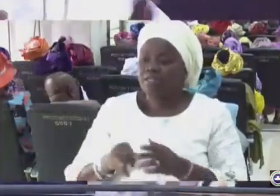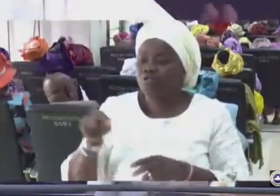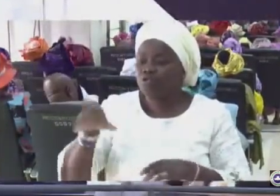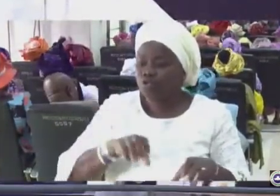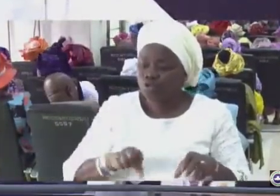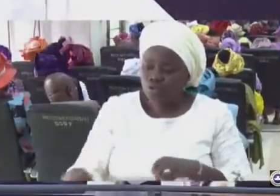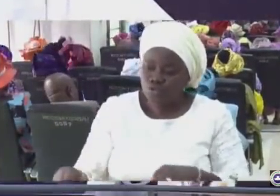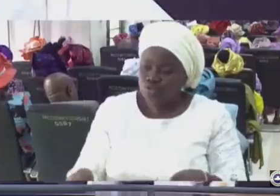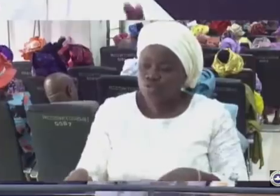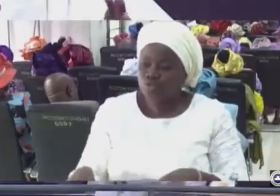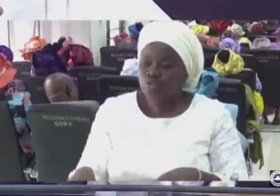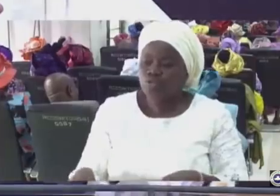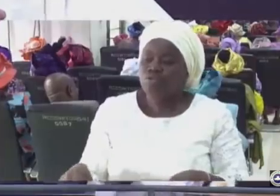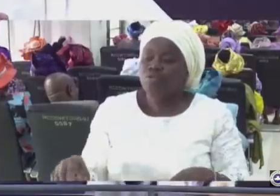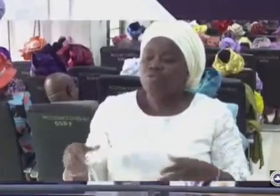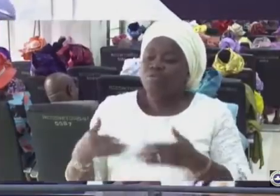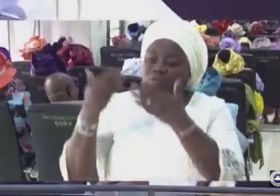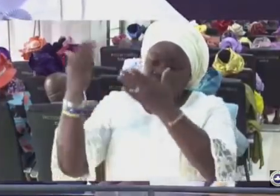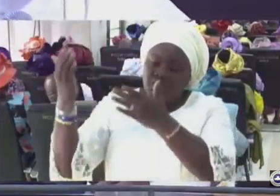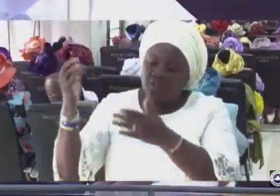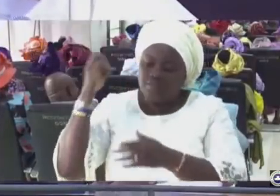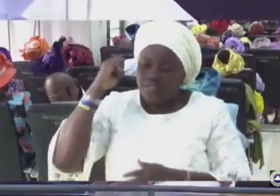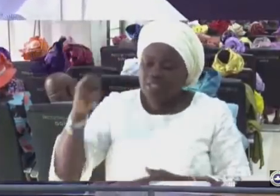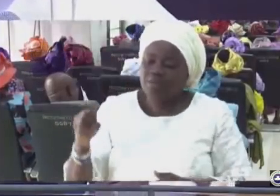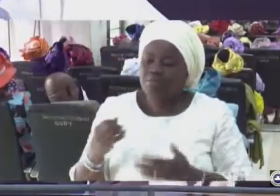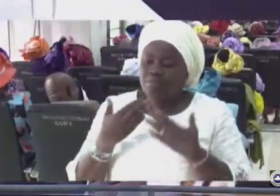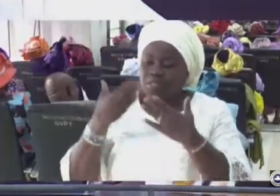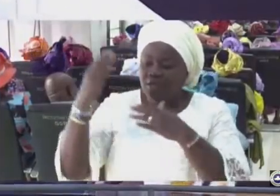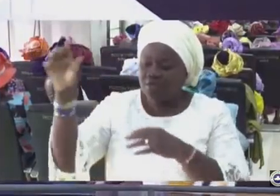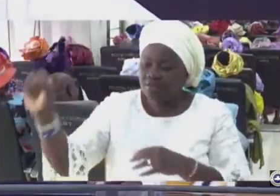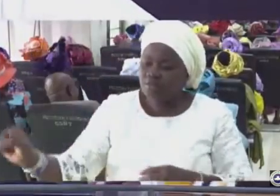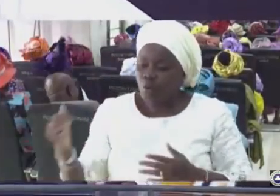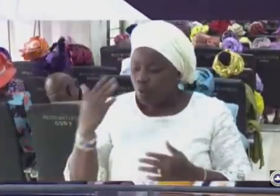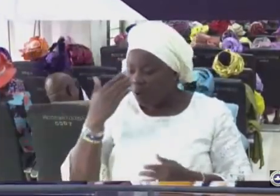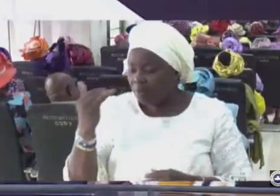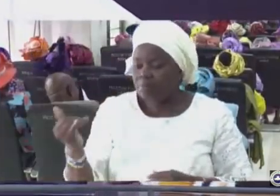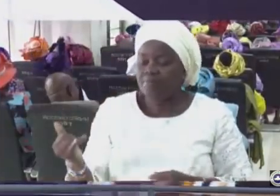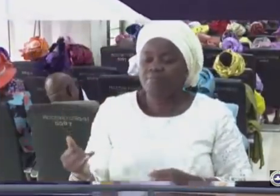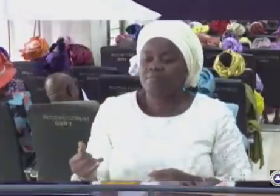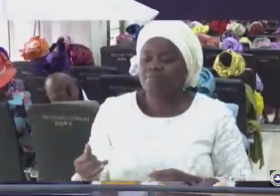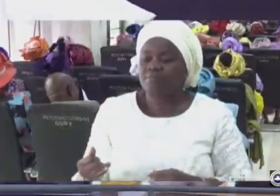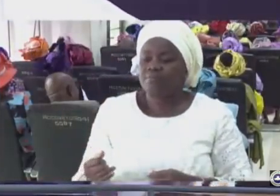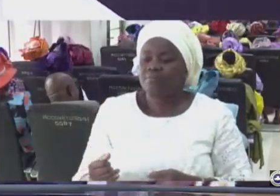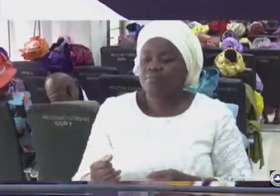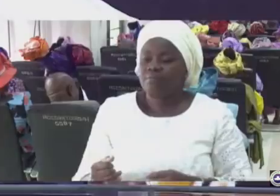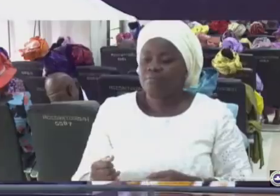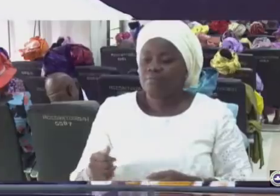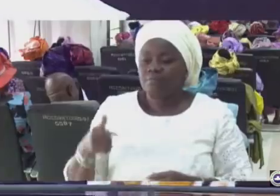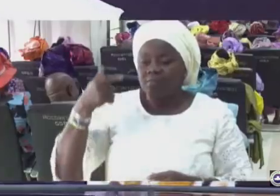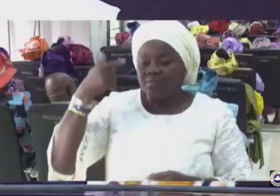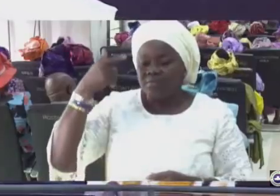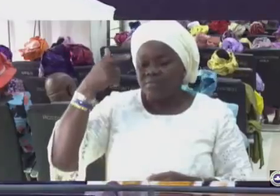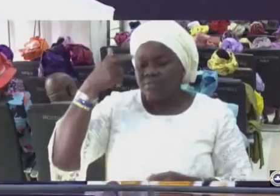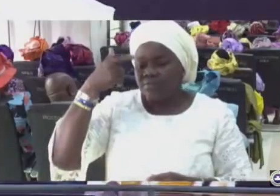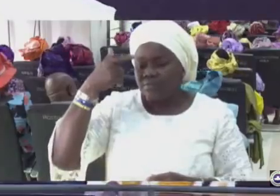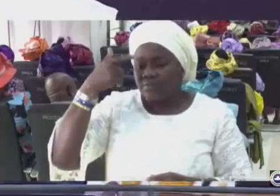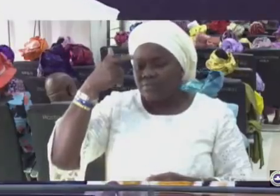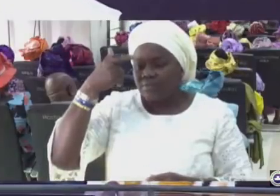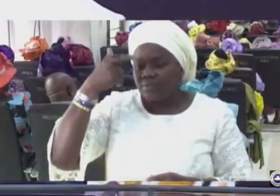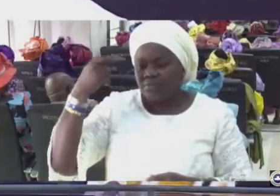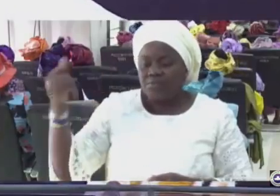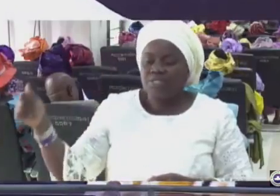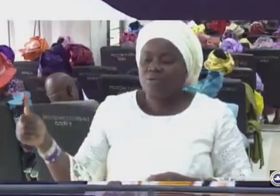If you are eating, give thanks. Why? Because there are those who want to eat and they have nothing